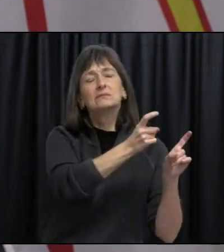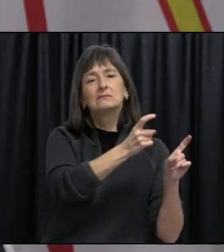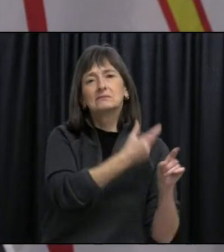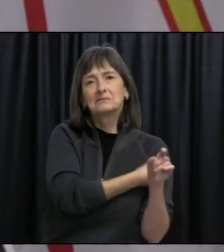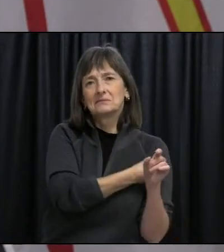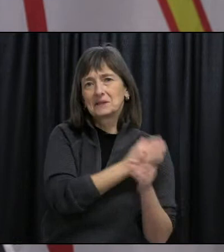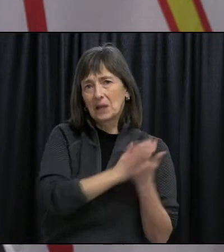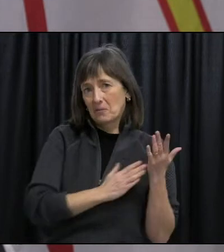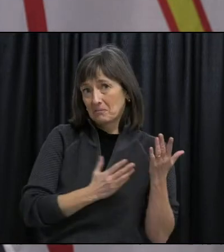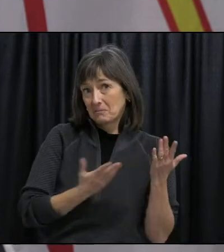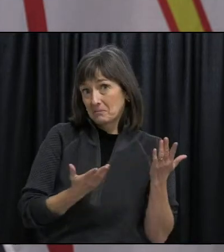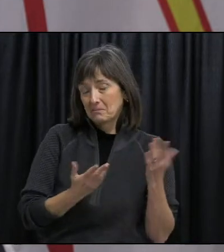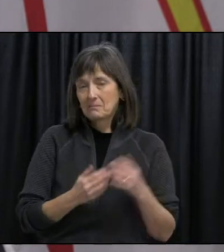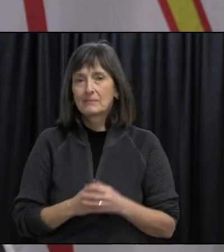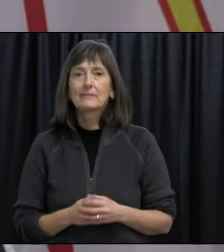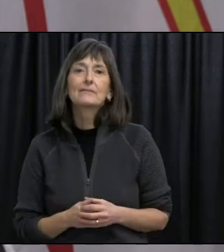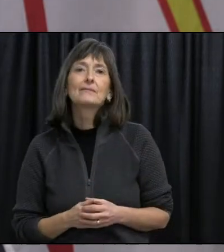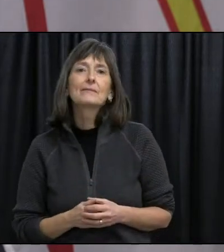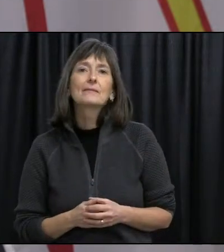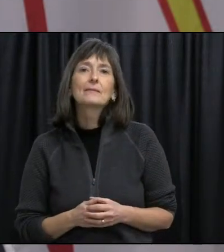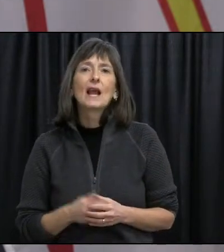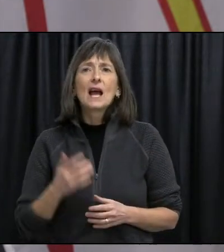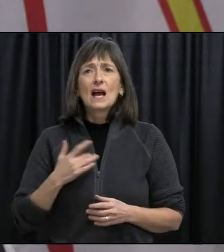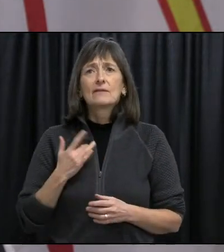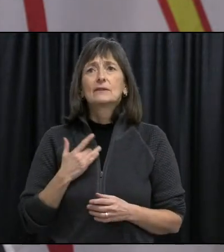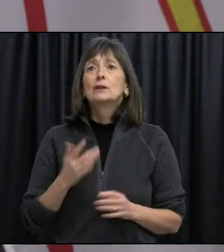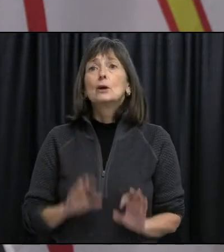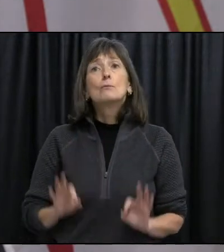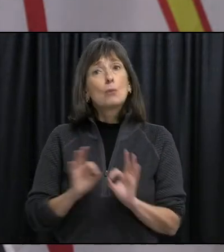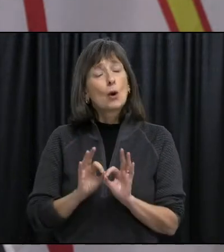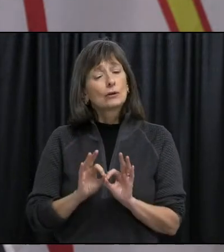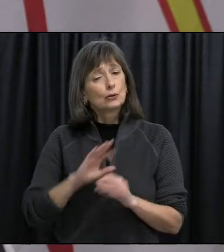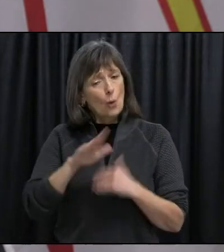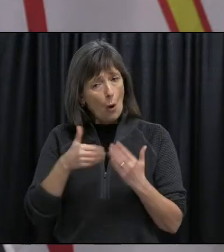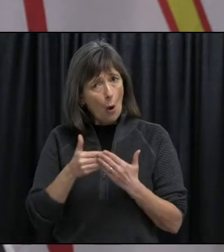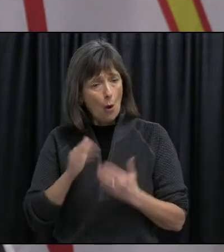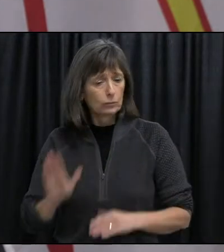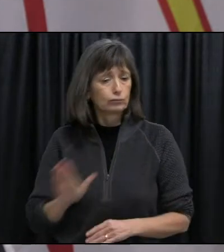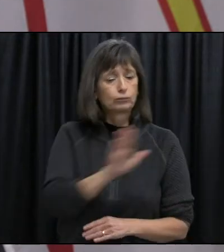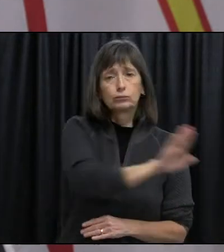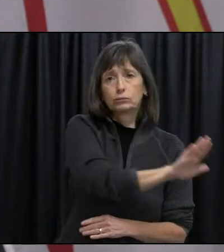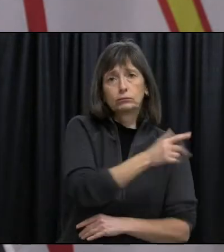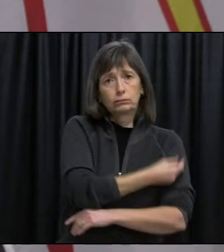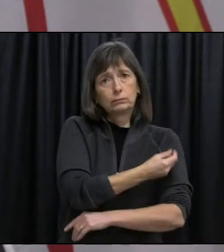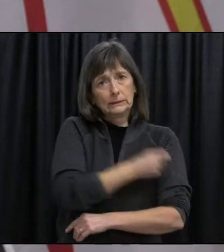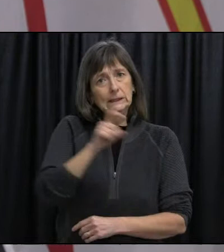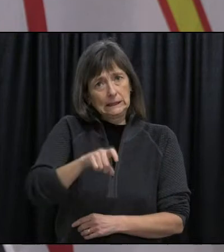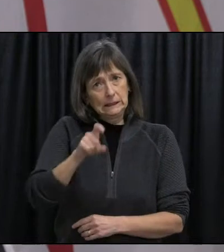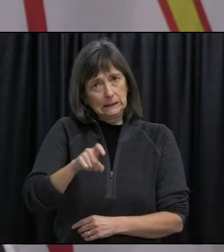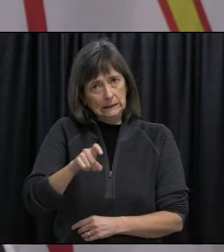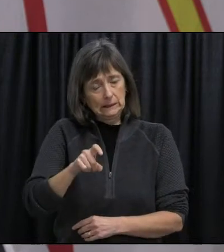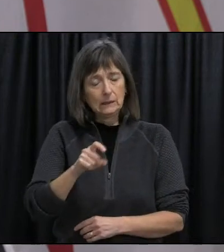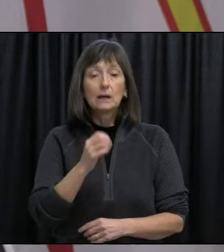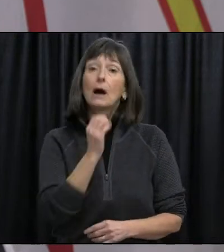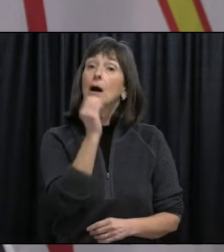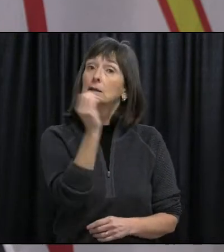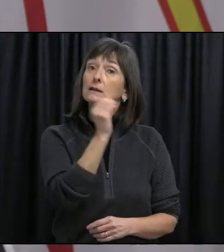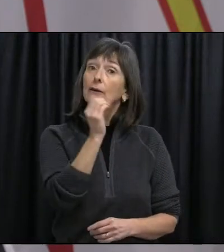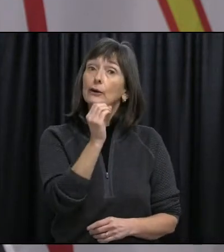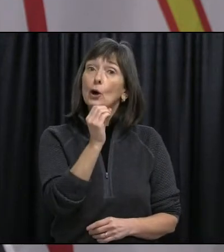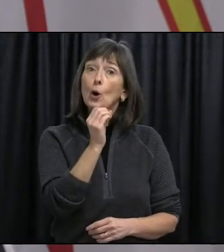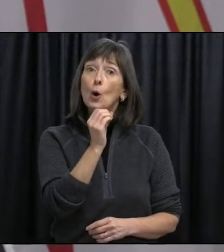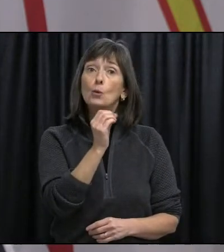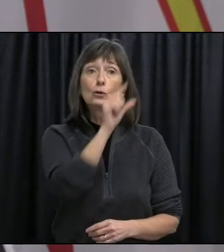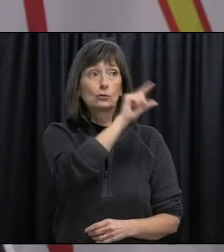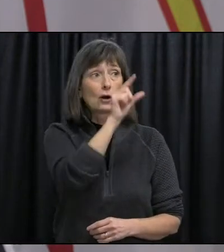for all jurisdictions to get vaccinated. Ontario is getting their share